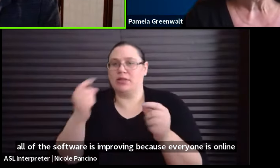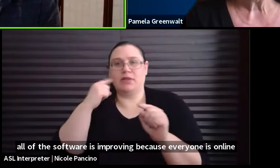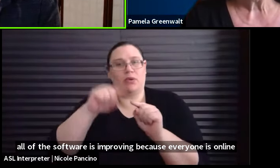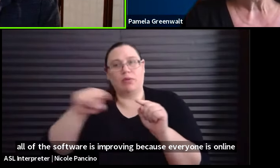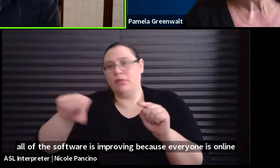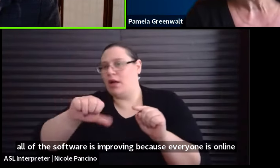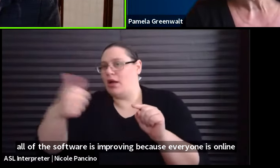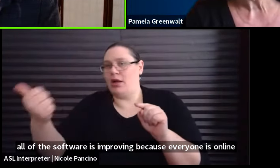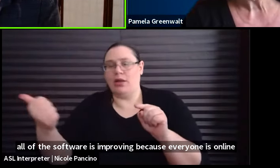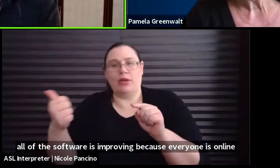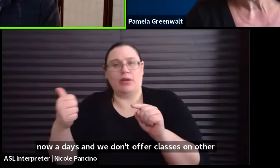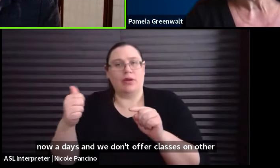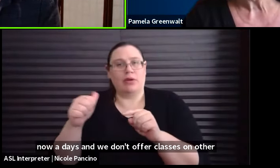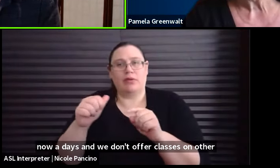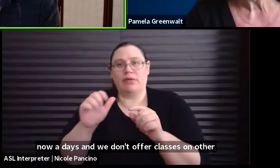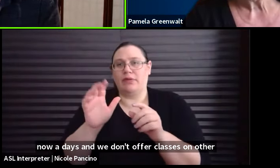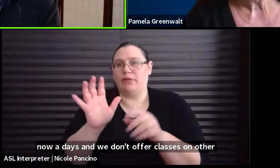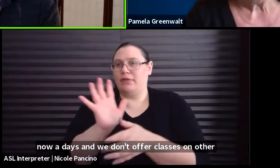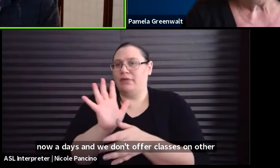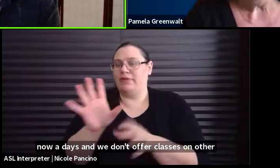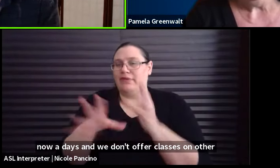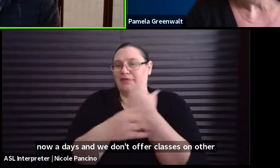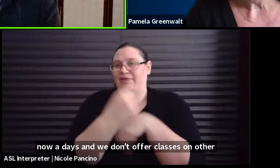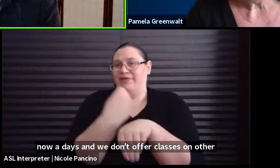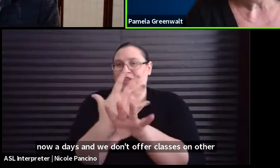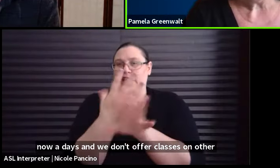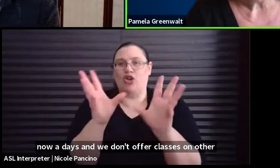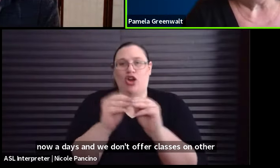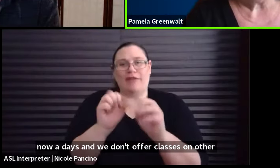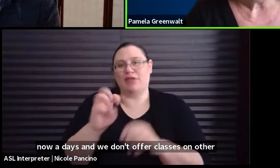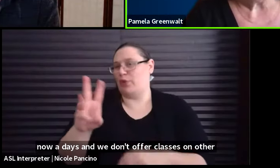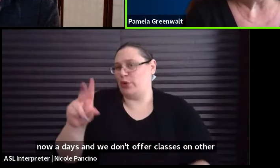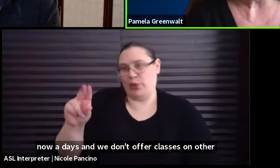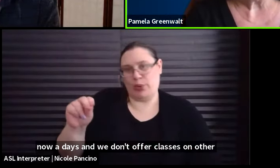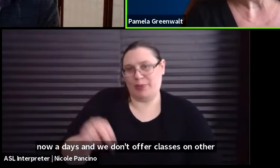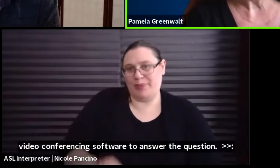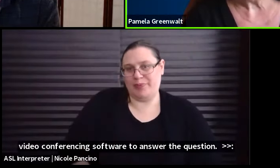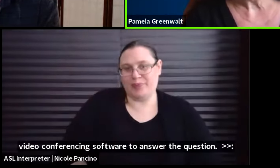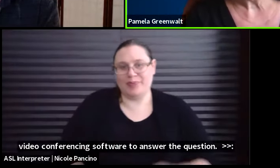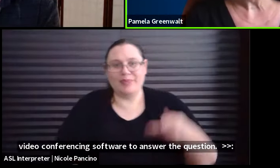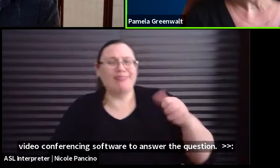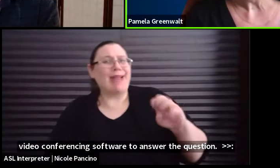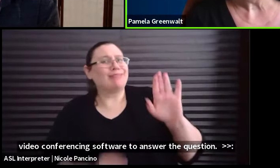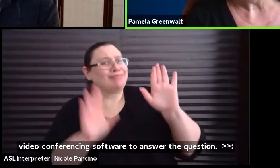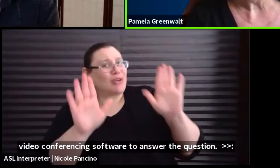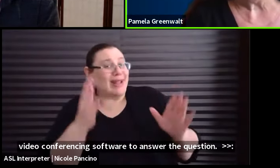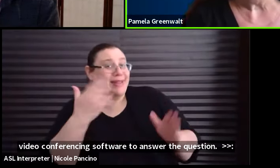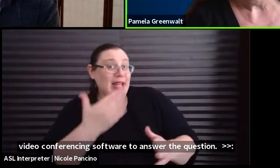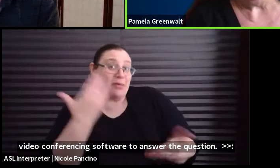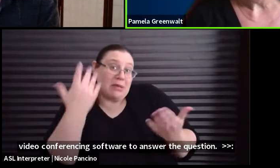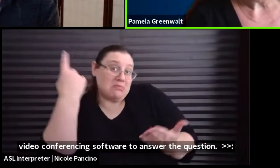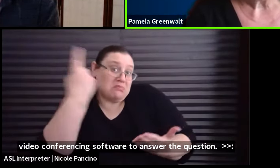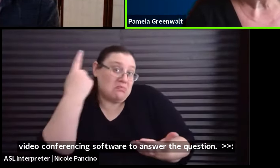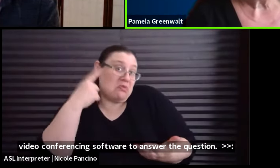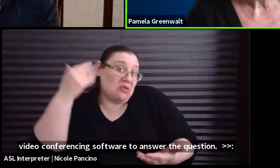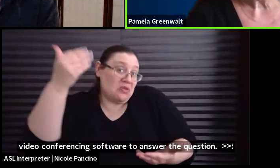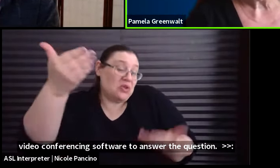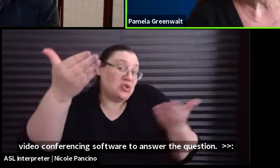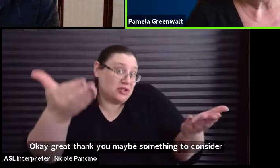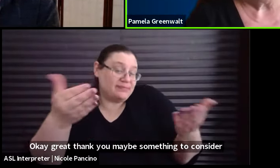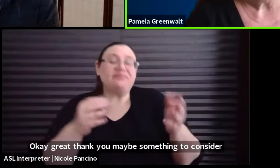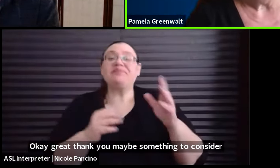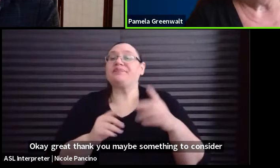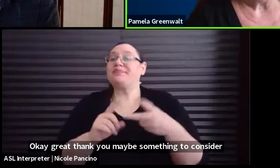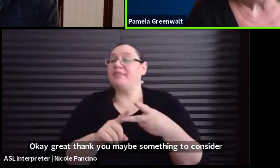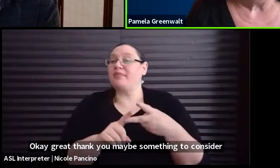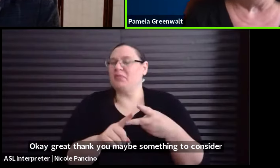video conferencing software, to answer the question. Okay, great. Thank you. Maybe something to consider for the future. And then also just a